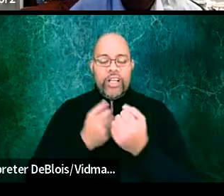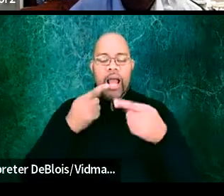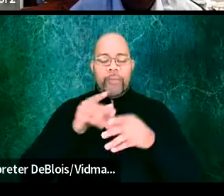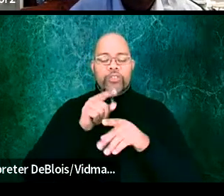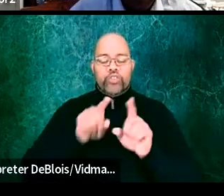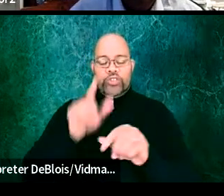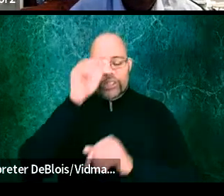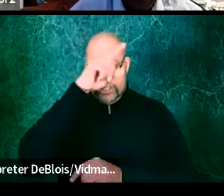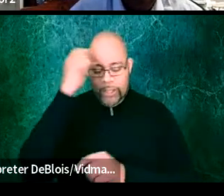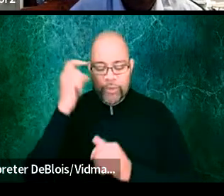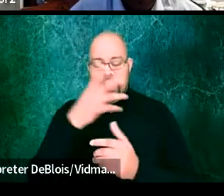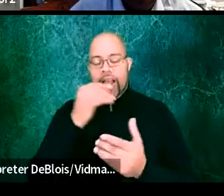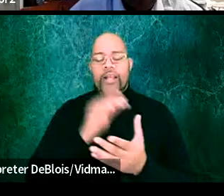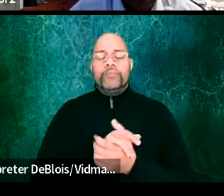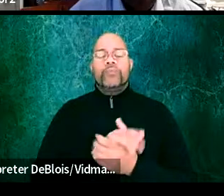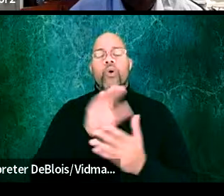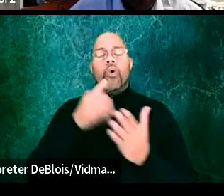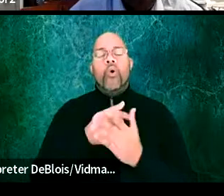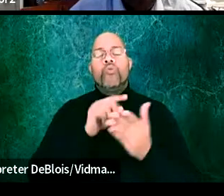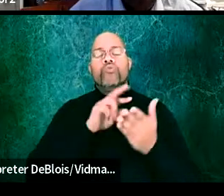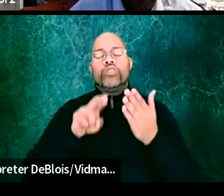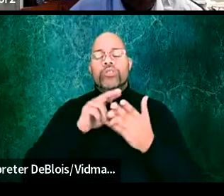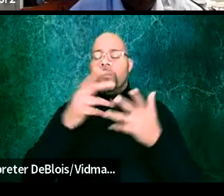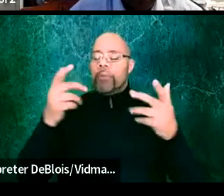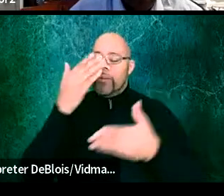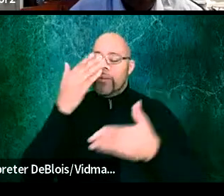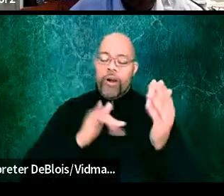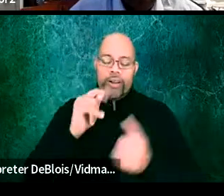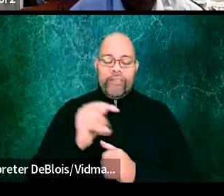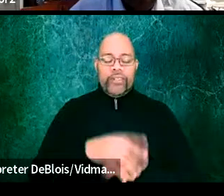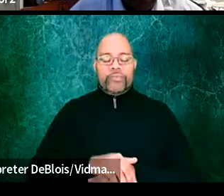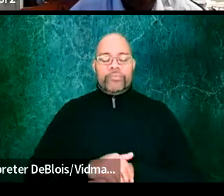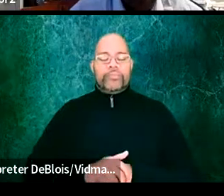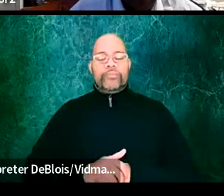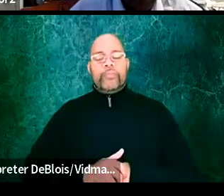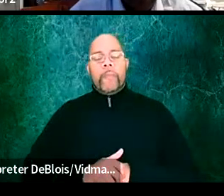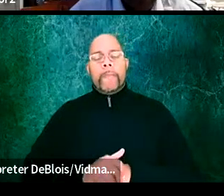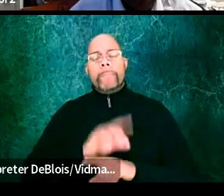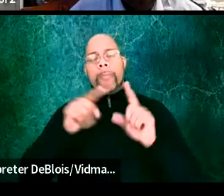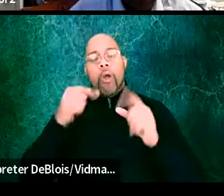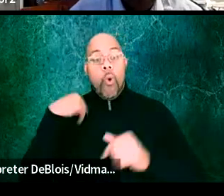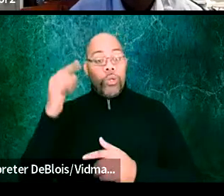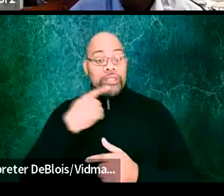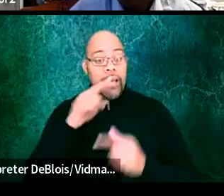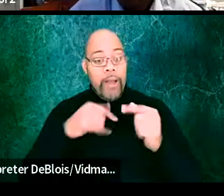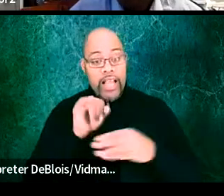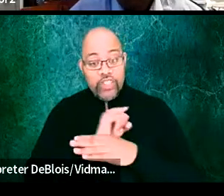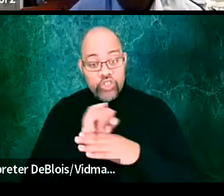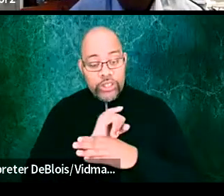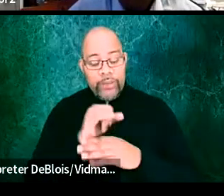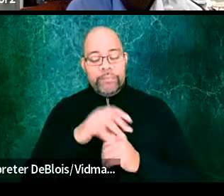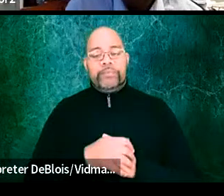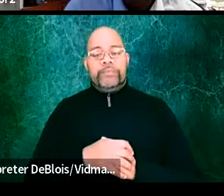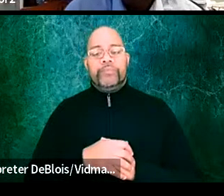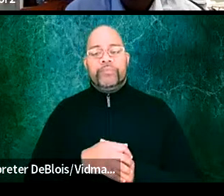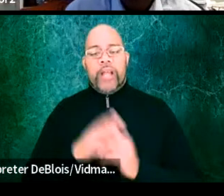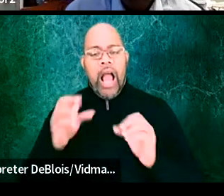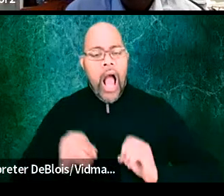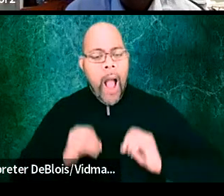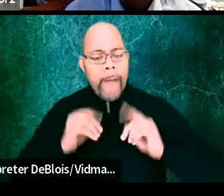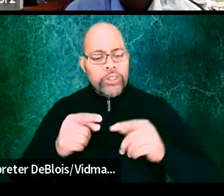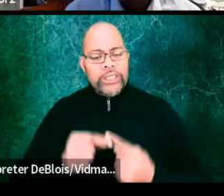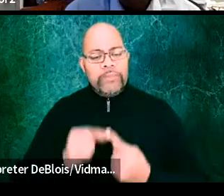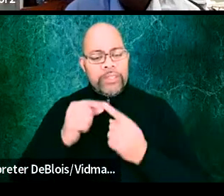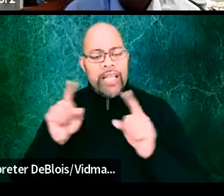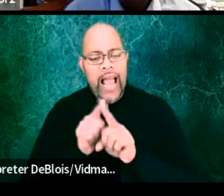like research is a huge component of it. But what I will say about internships and sort of opportunities, especially